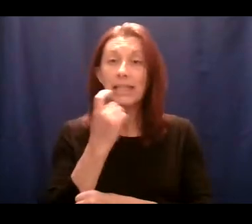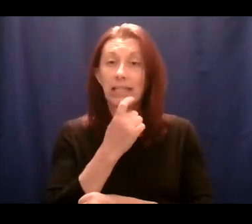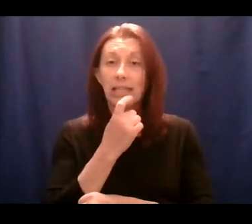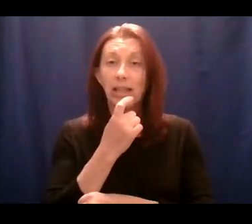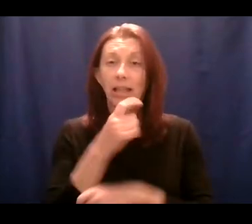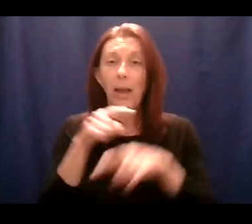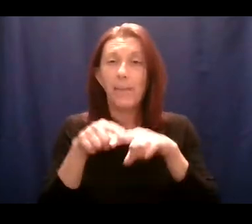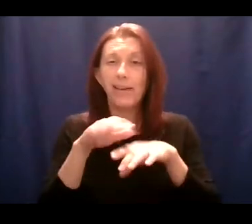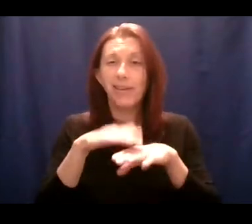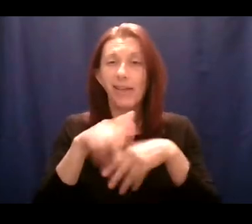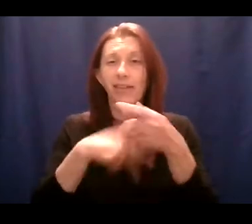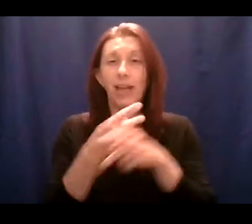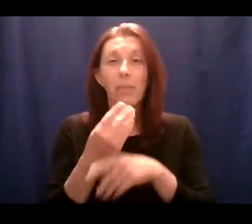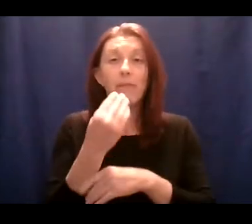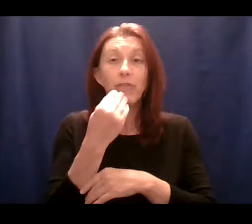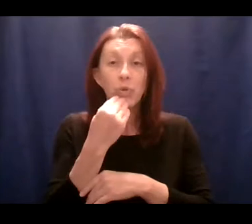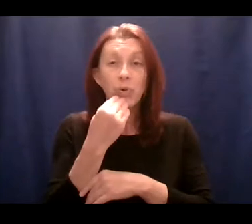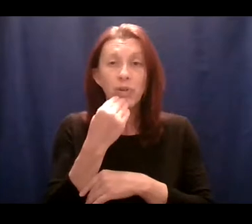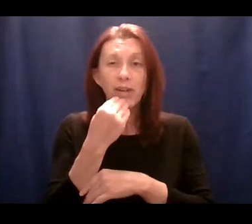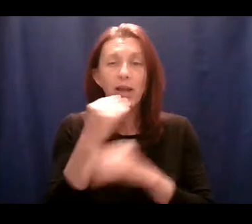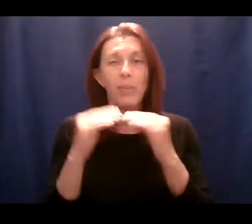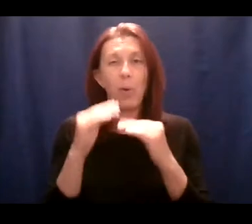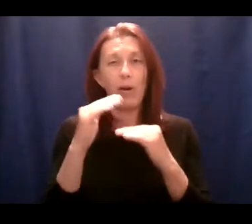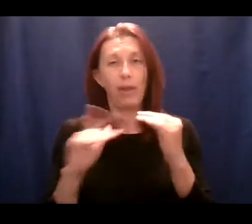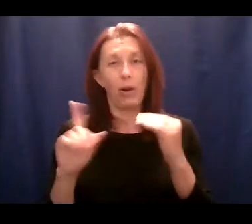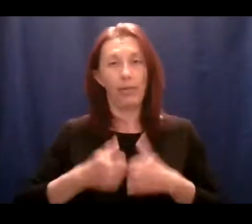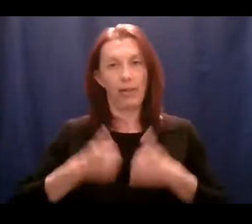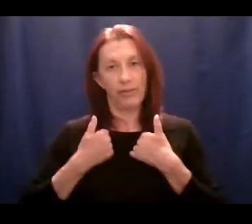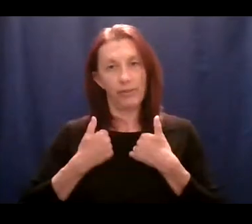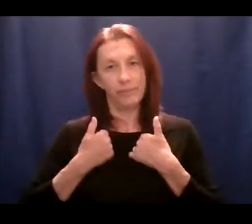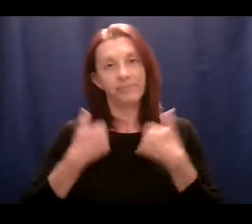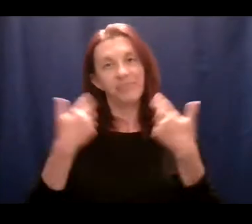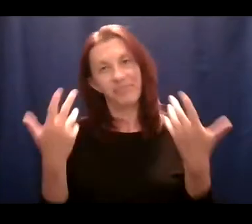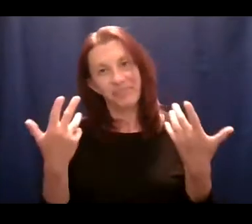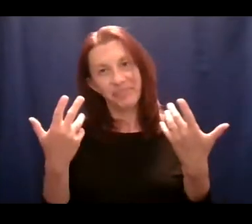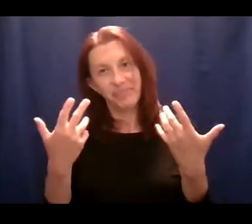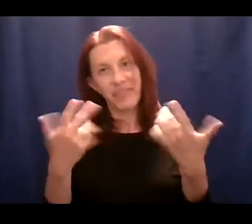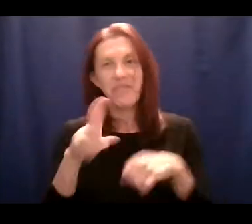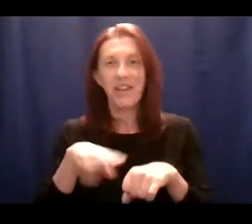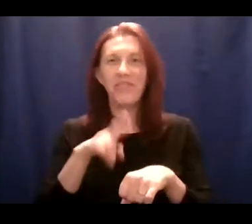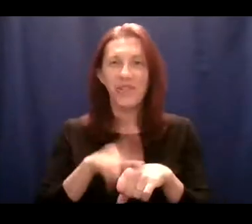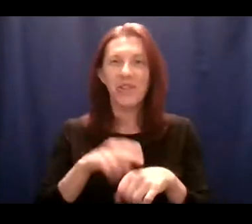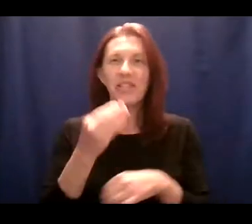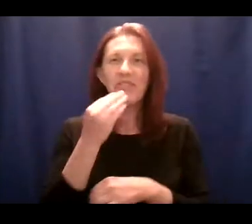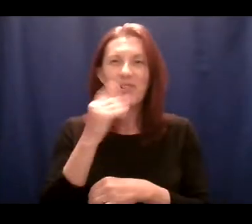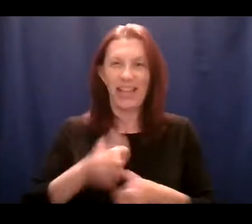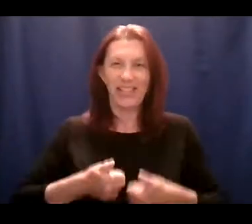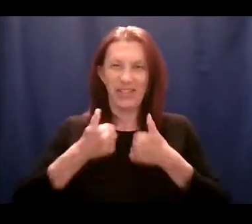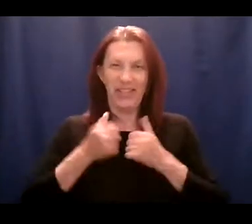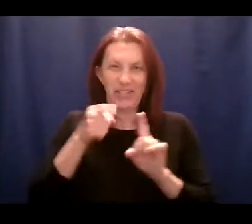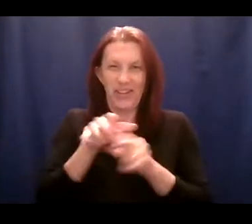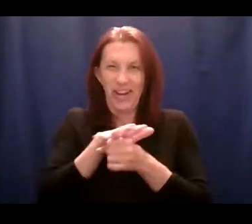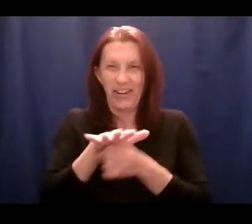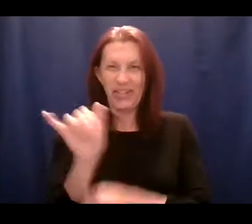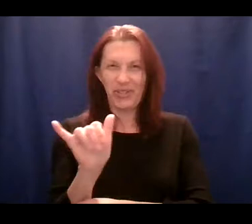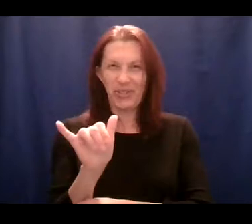where they're located. But of course, that food has to live at a certain place too. So